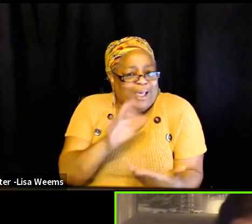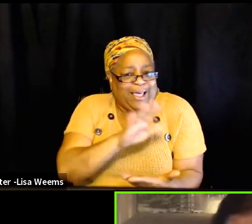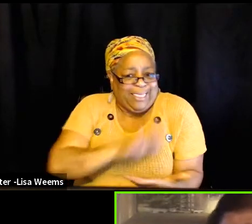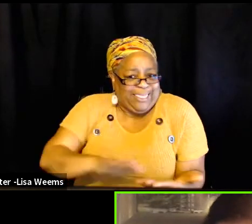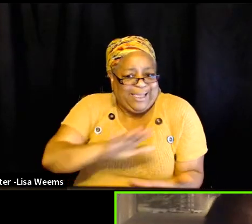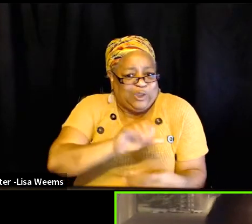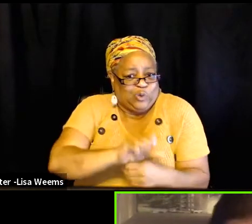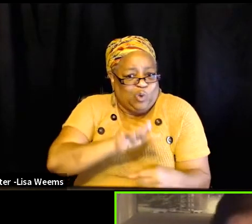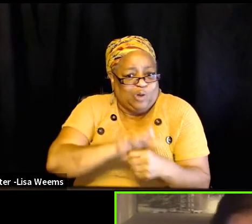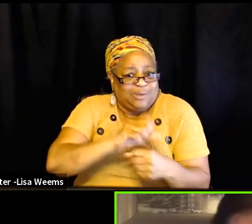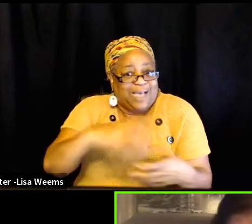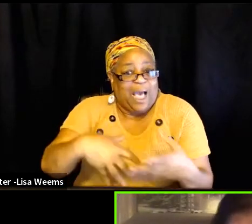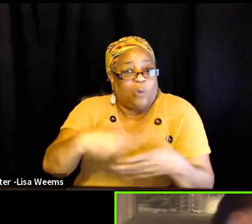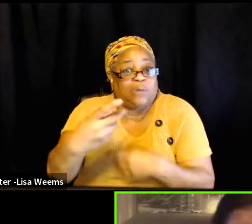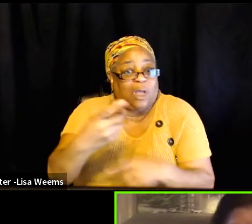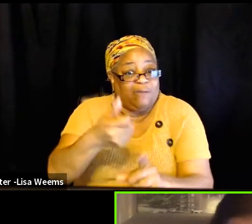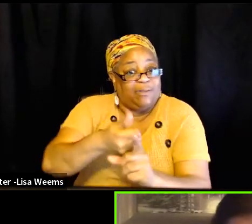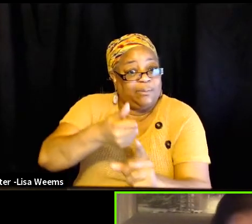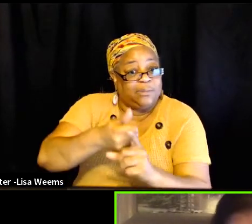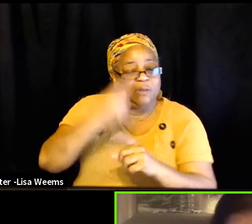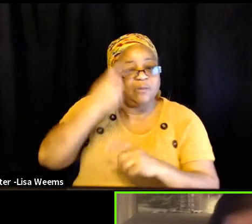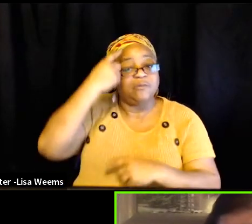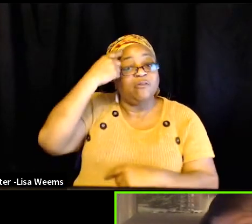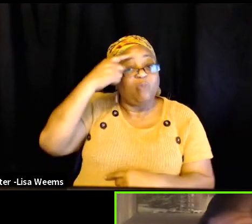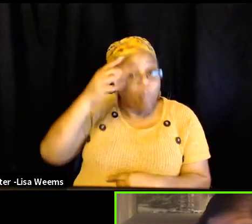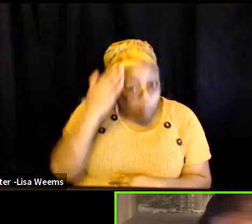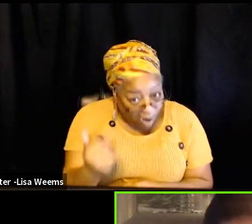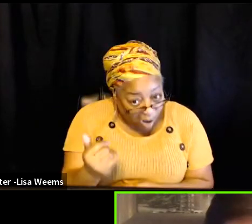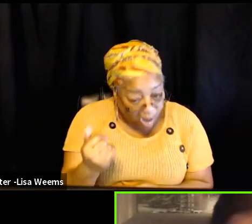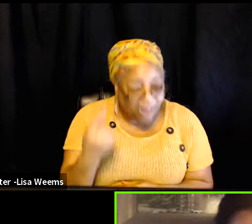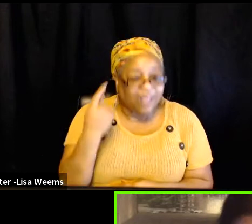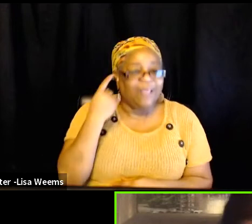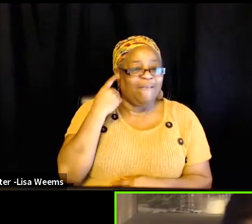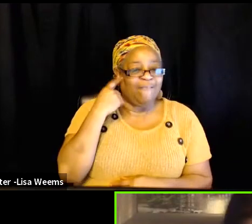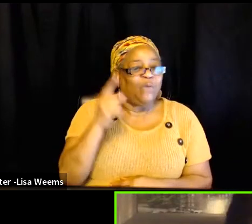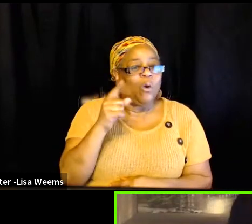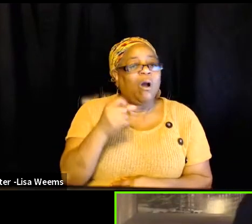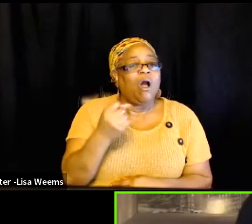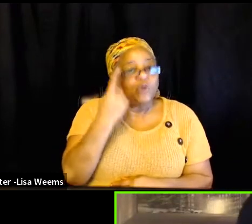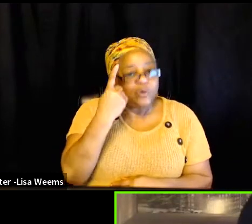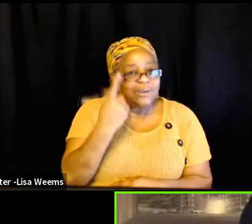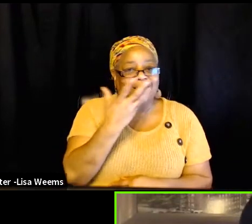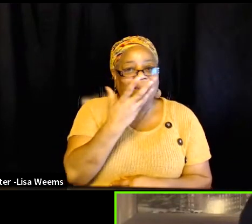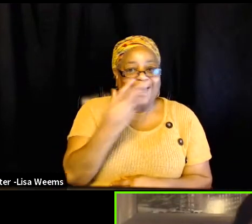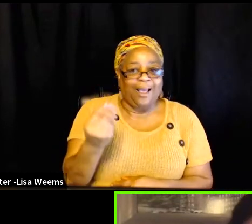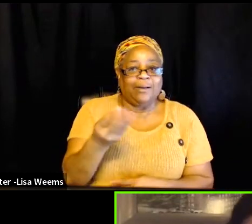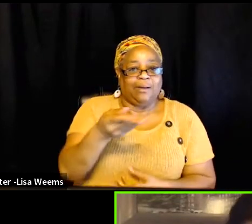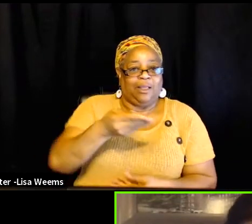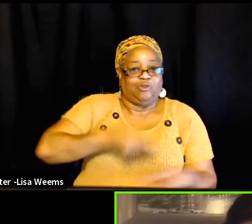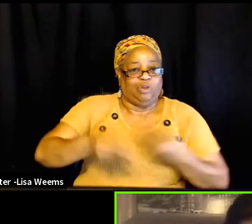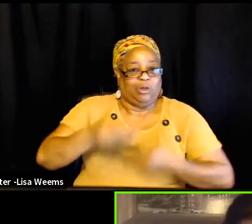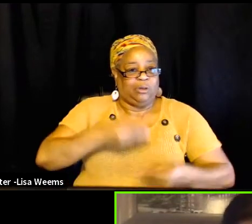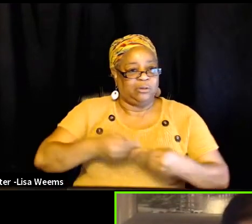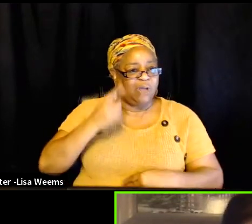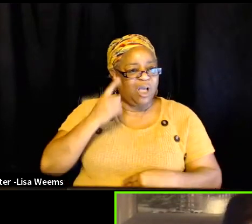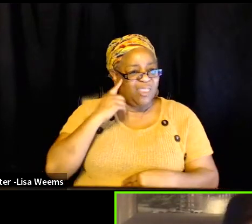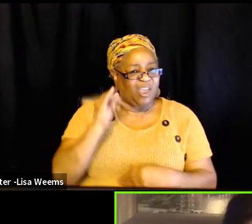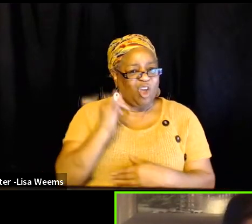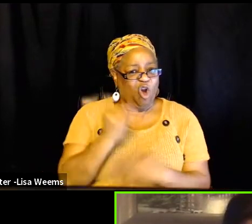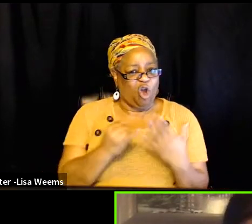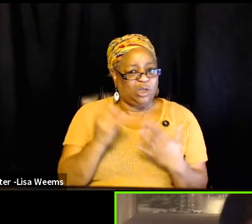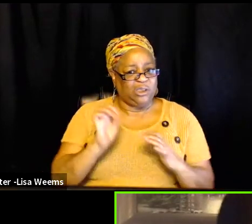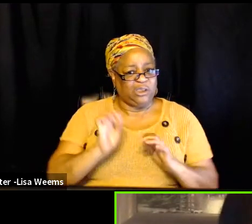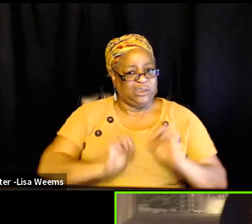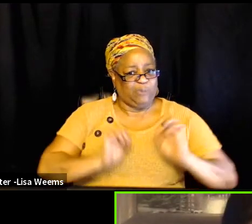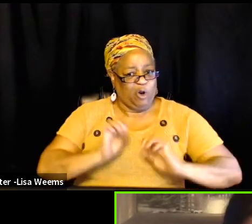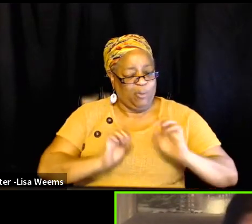themselves for the purpose of understanding and exchange. And I think Artist Experiments was a really good example